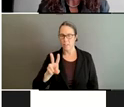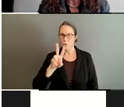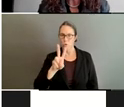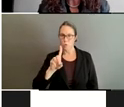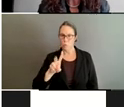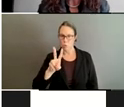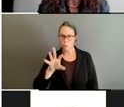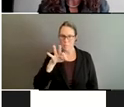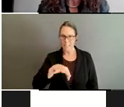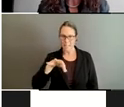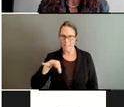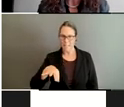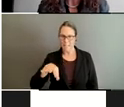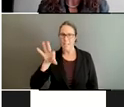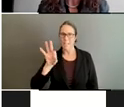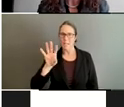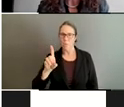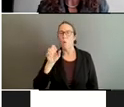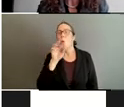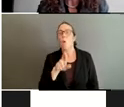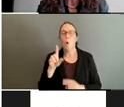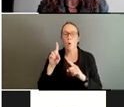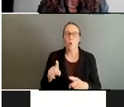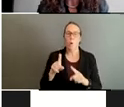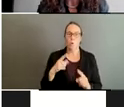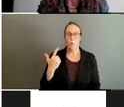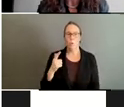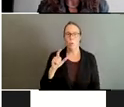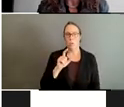1-877-212-9991. Or again, going online and doing it at